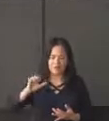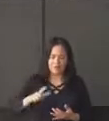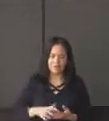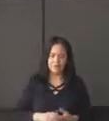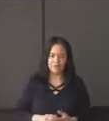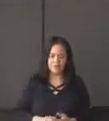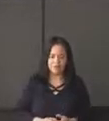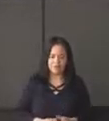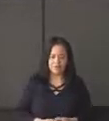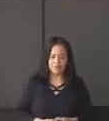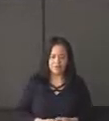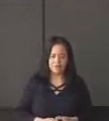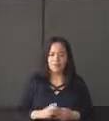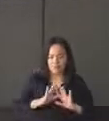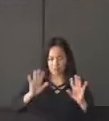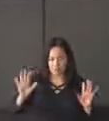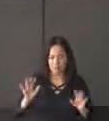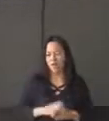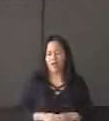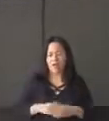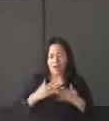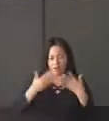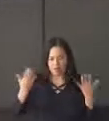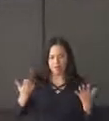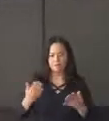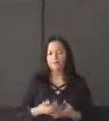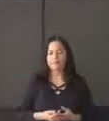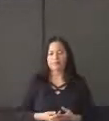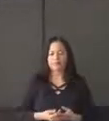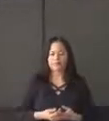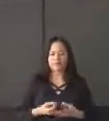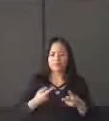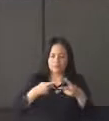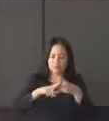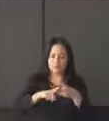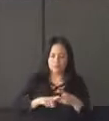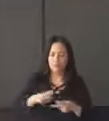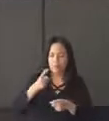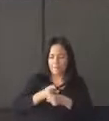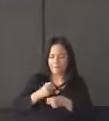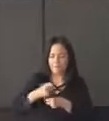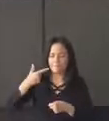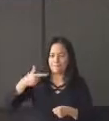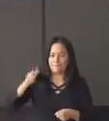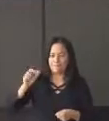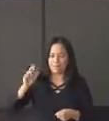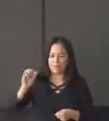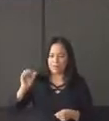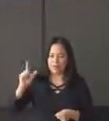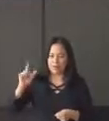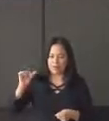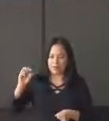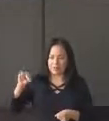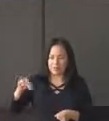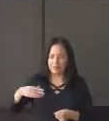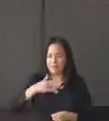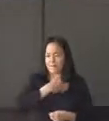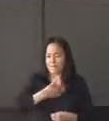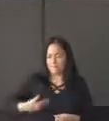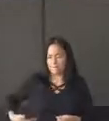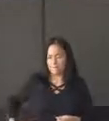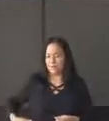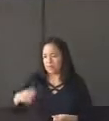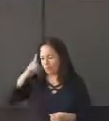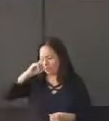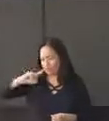Thank you for coming. Now, without further ado, Geraldine González Vega, President of the Council